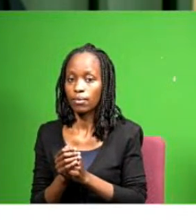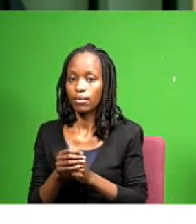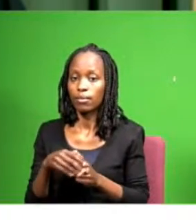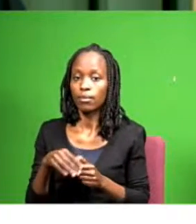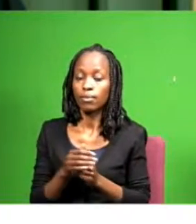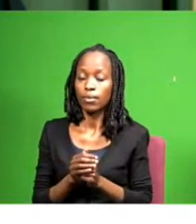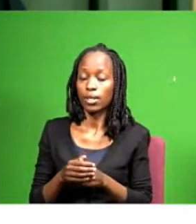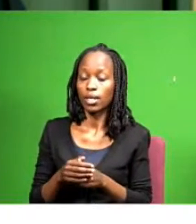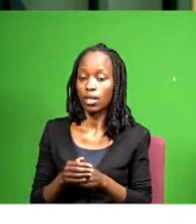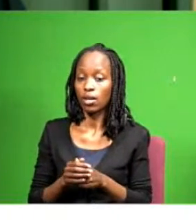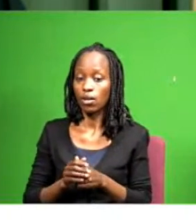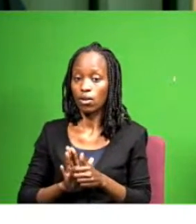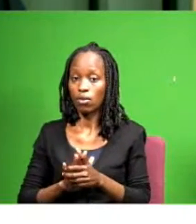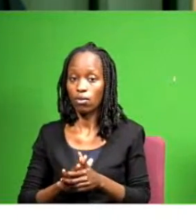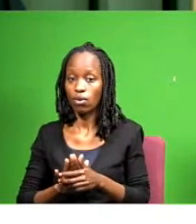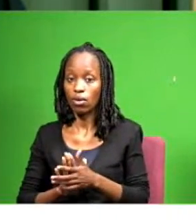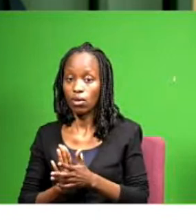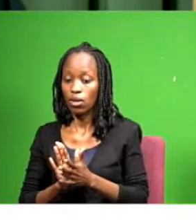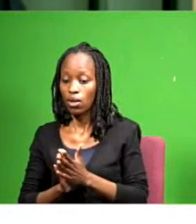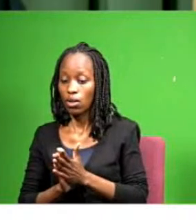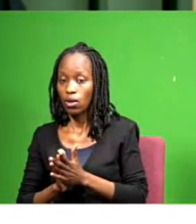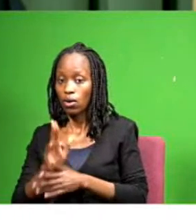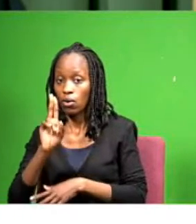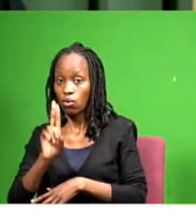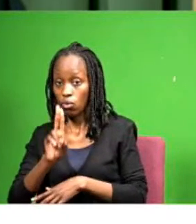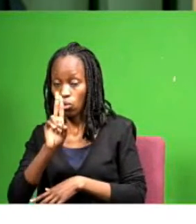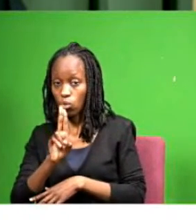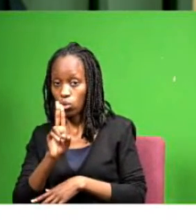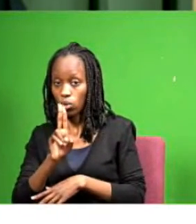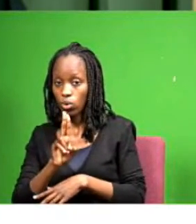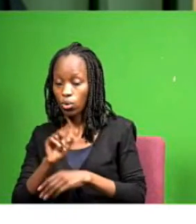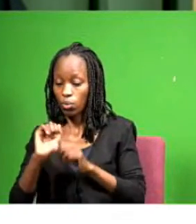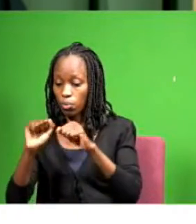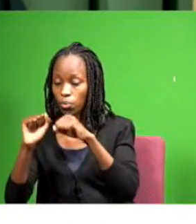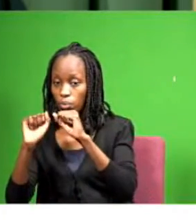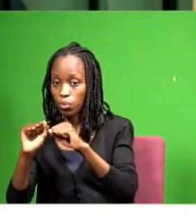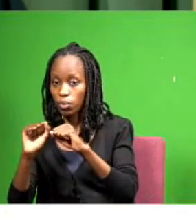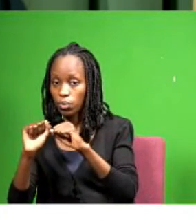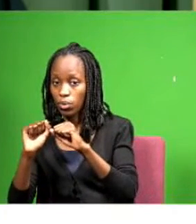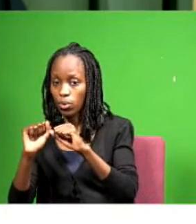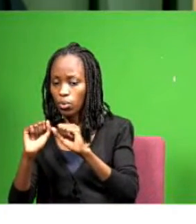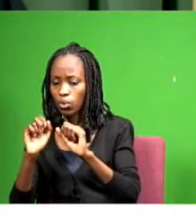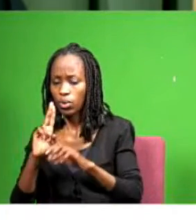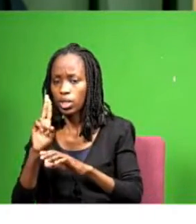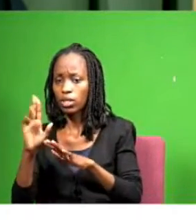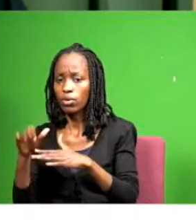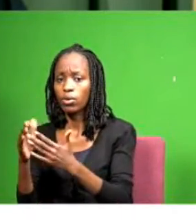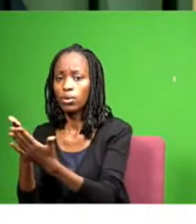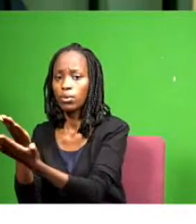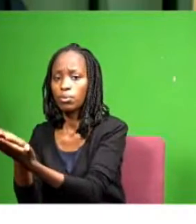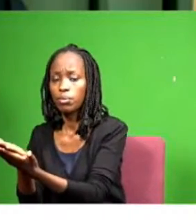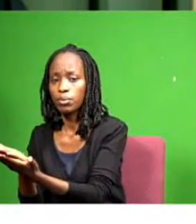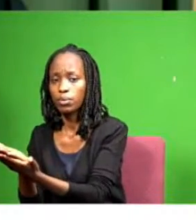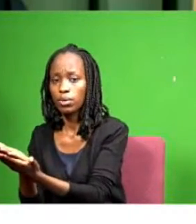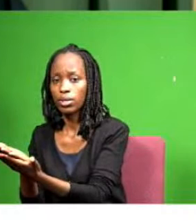Muigai Uhuru Kenyatta, as he was named by Mr. Olochier, was served with the petition number